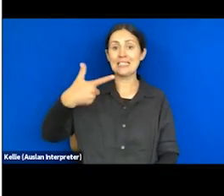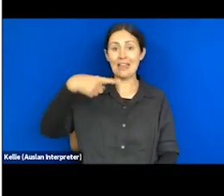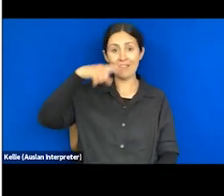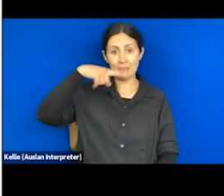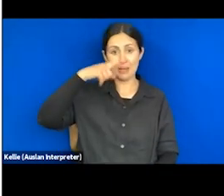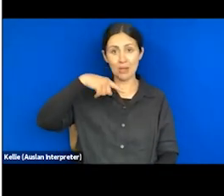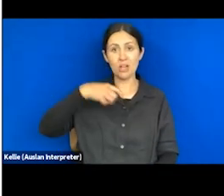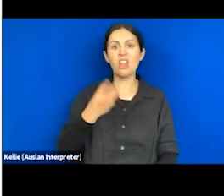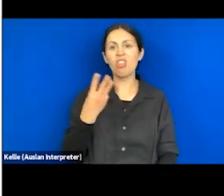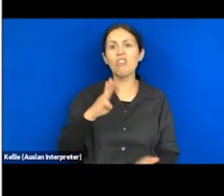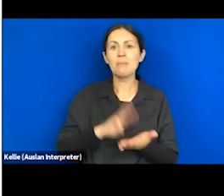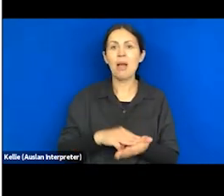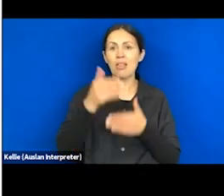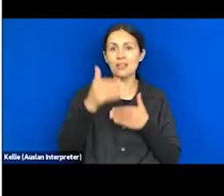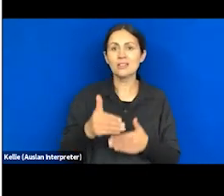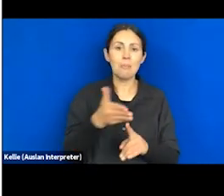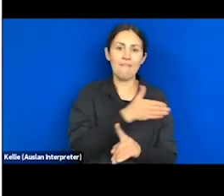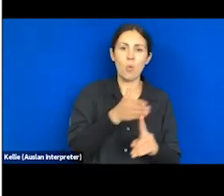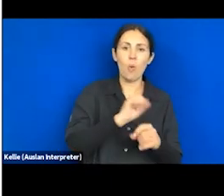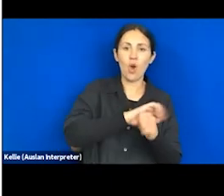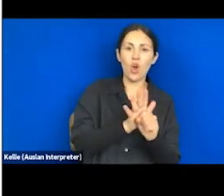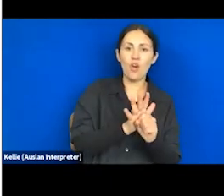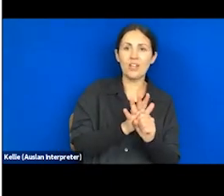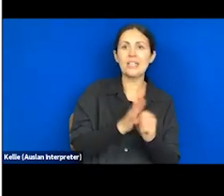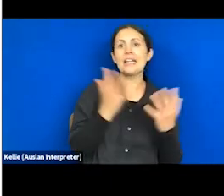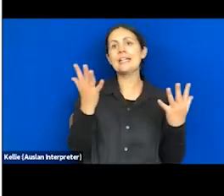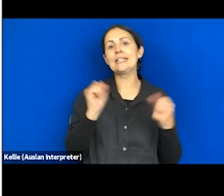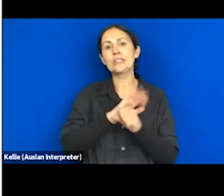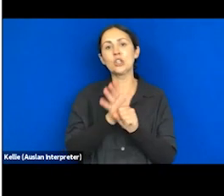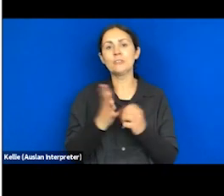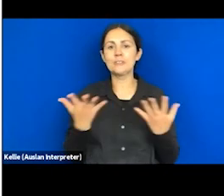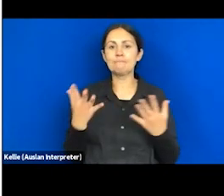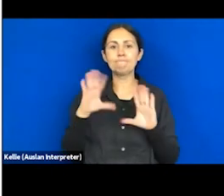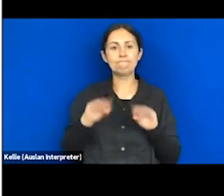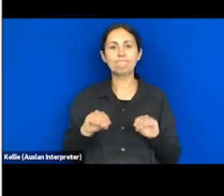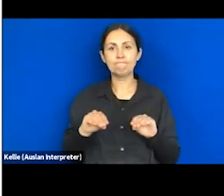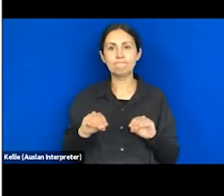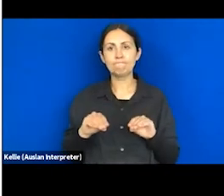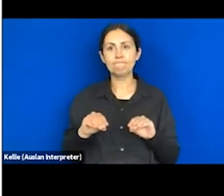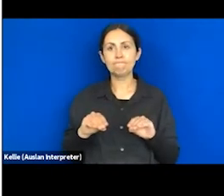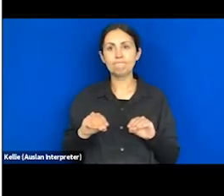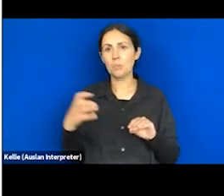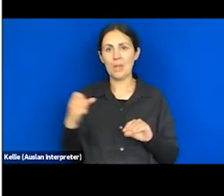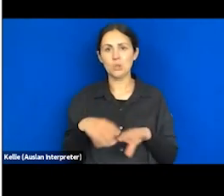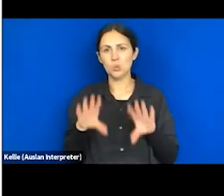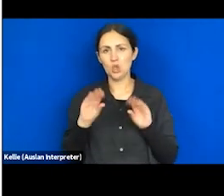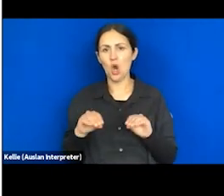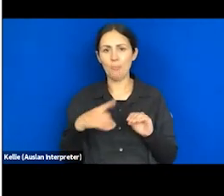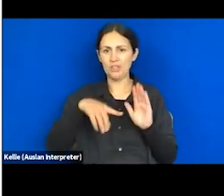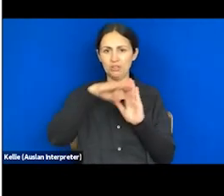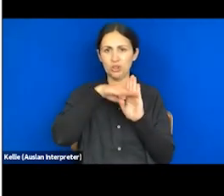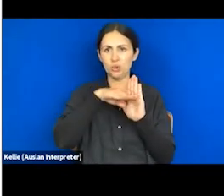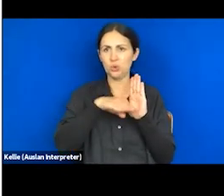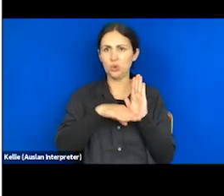3 months before COVID, which was really great to see. However, once the COVID restrictions came in